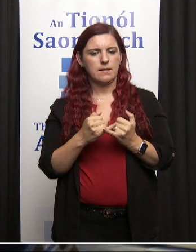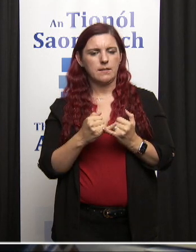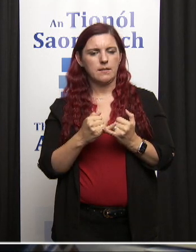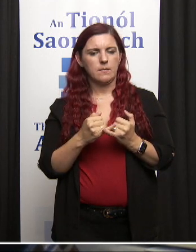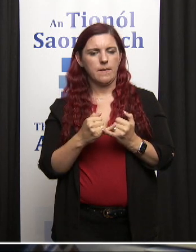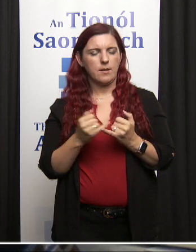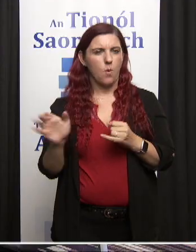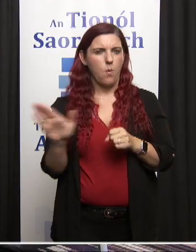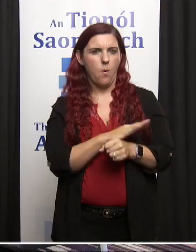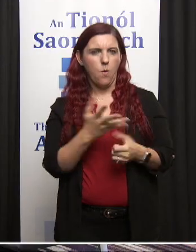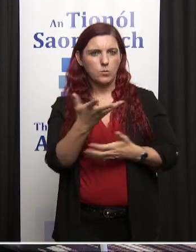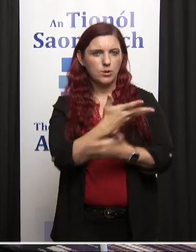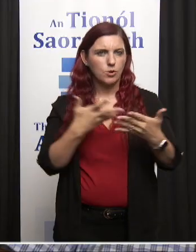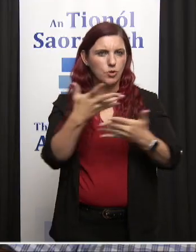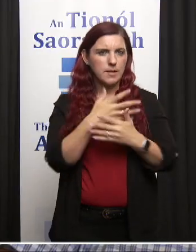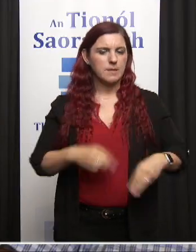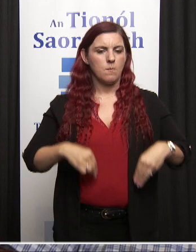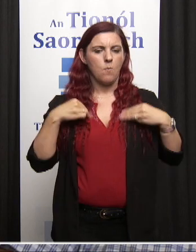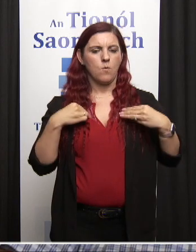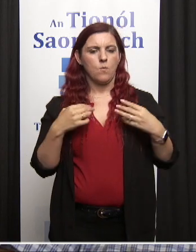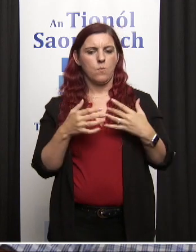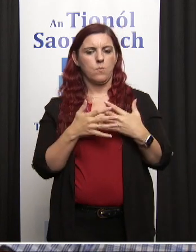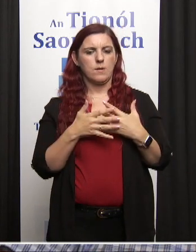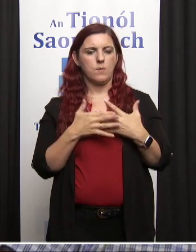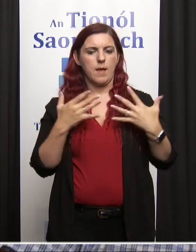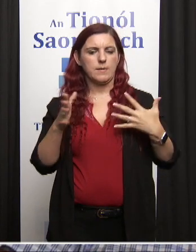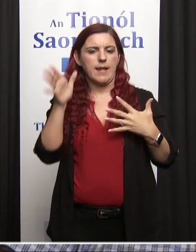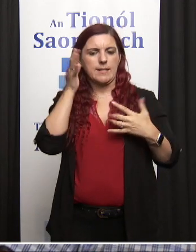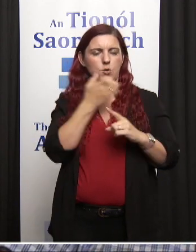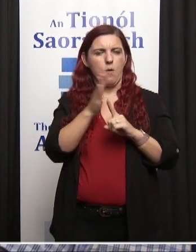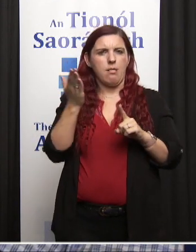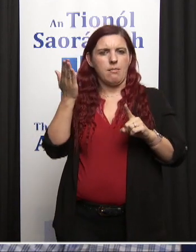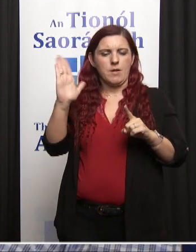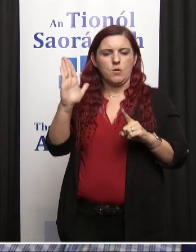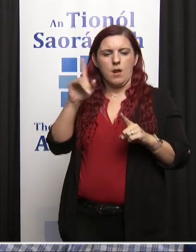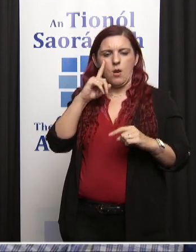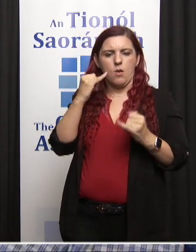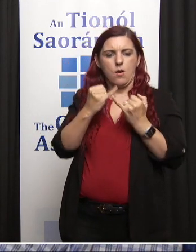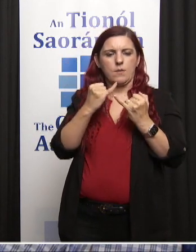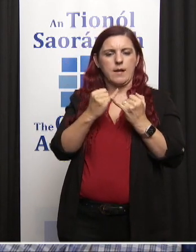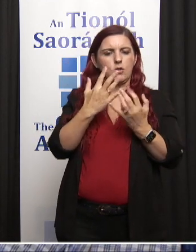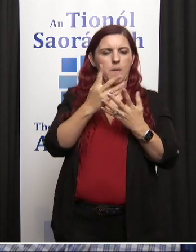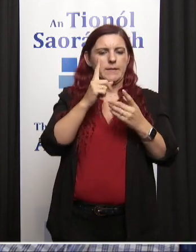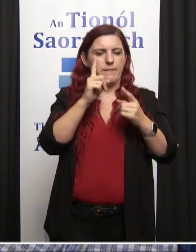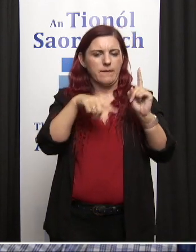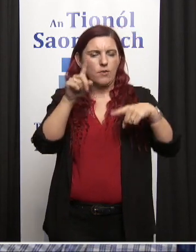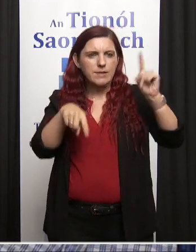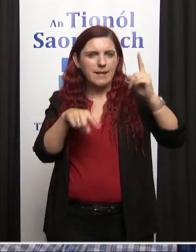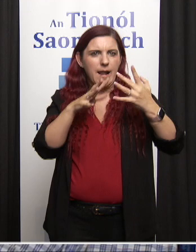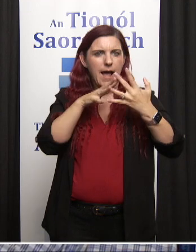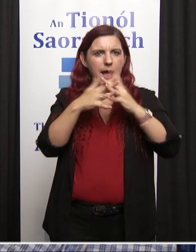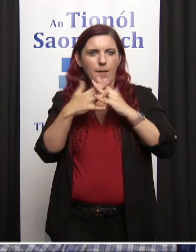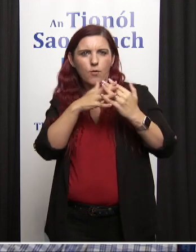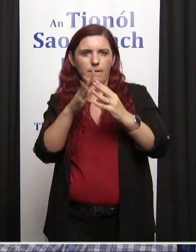discussion this morning where so many, it seemed to me at least when I listened to all those presentations, so many kind of variations and hybrids came up from